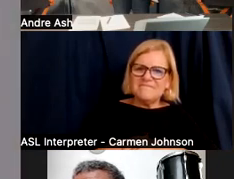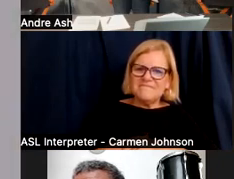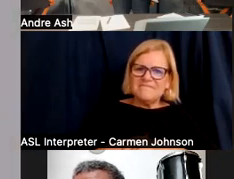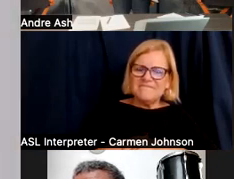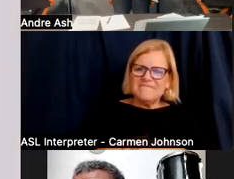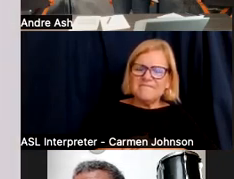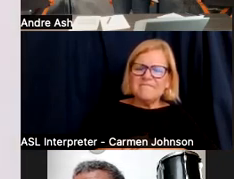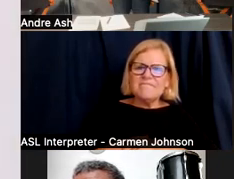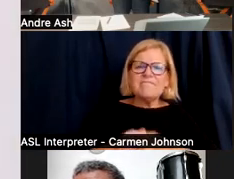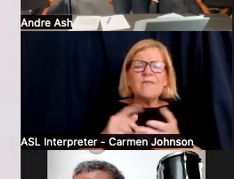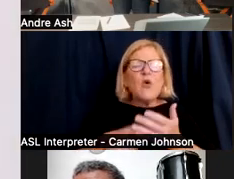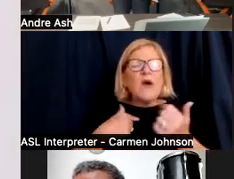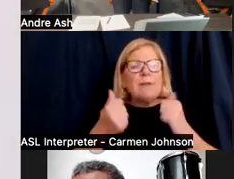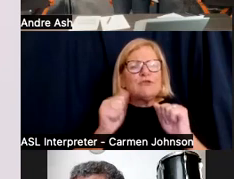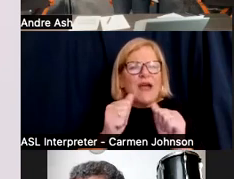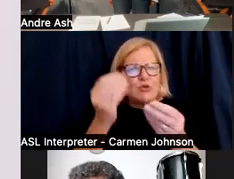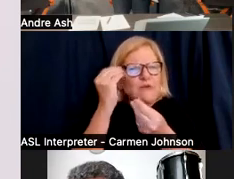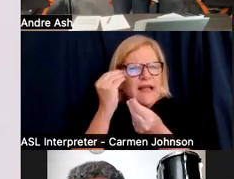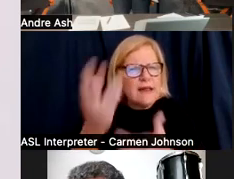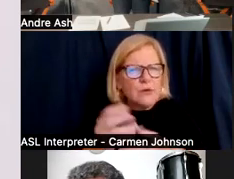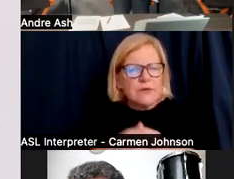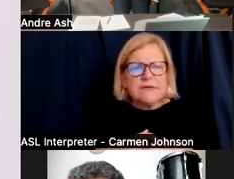And what I'm basically trying to communicate here is that